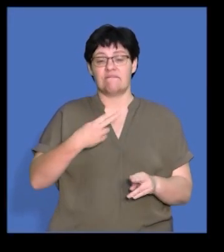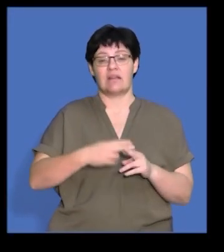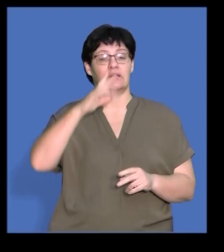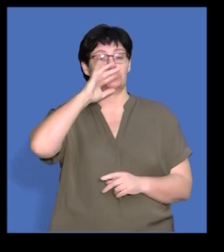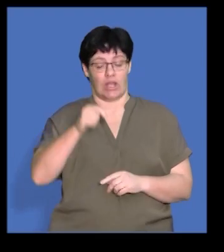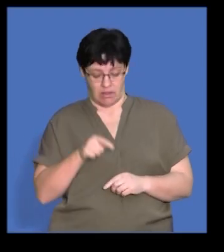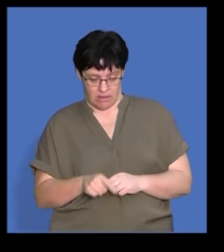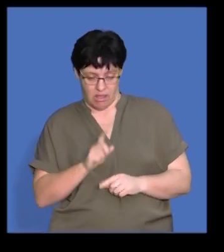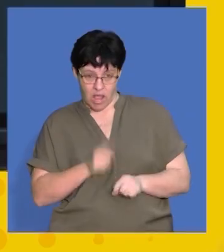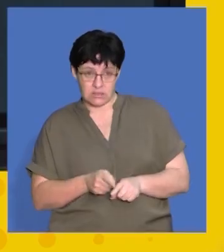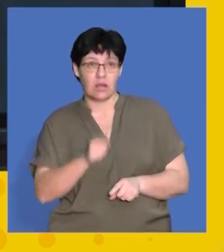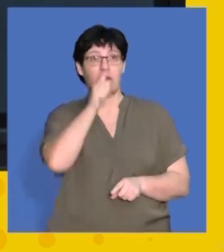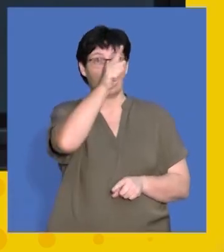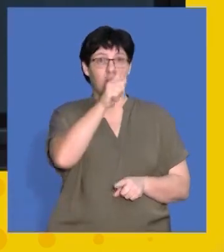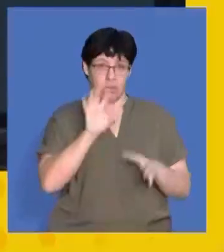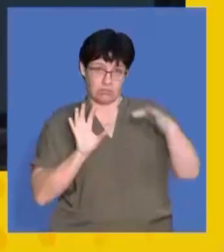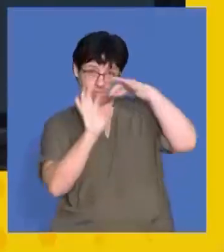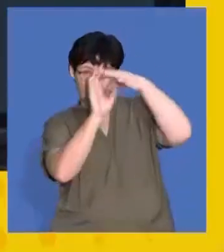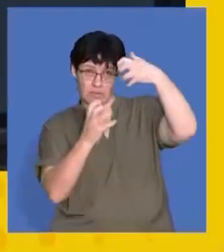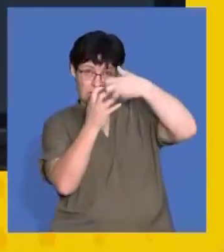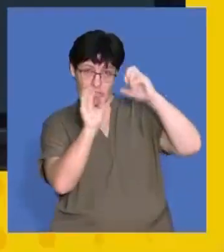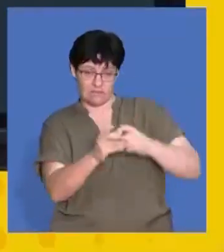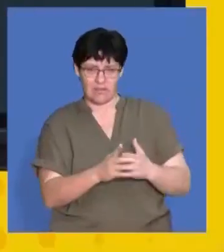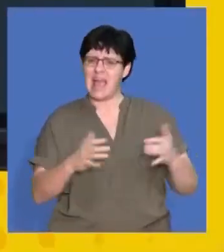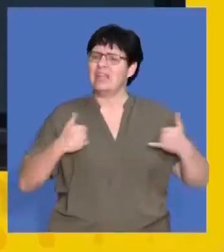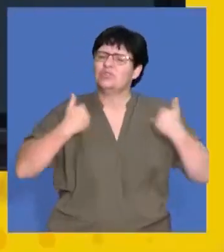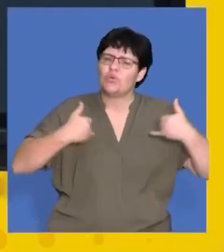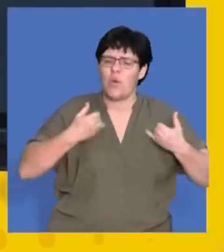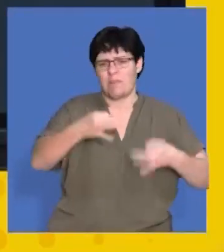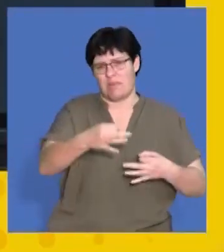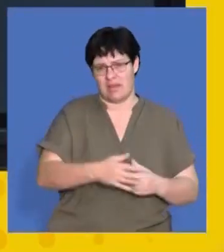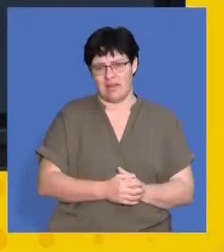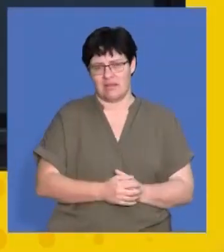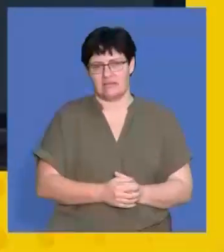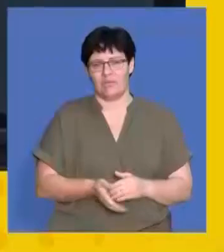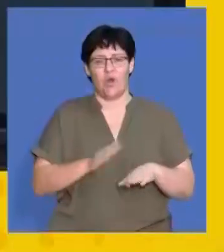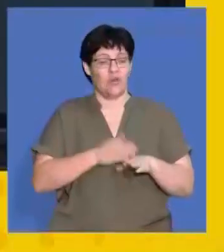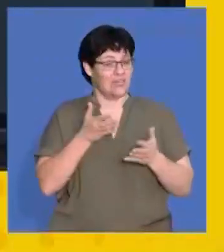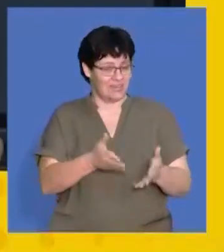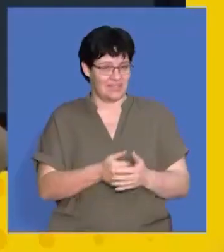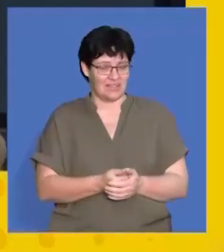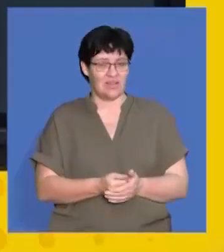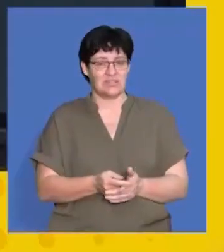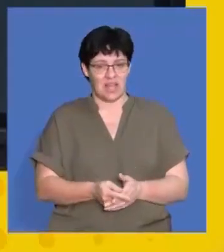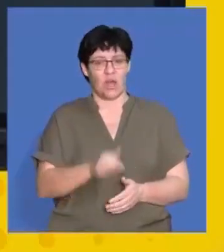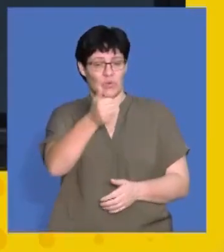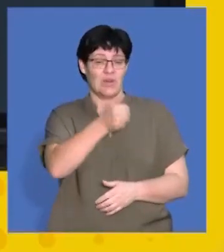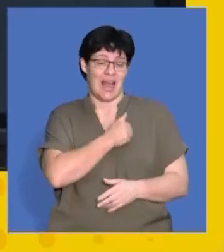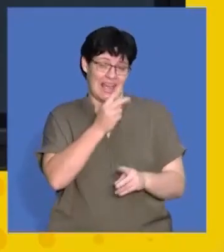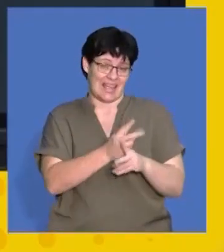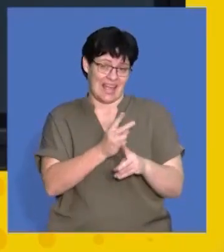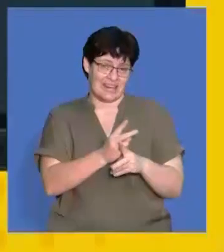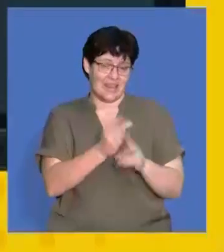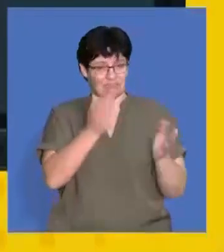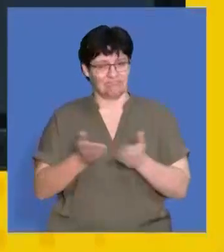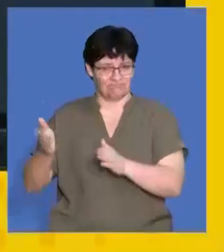check your answers. Do they make sense? And guys, have fun with the paper. And on that note, I'm going to say good luck to you again, and I'm going to